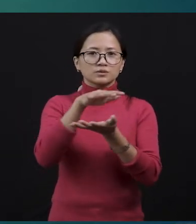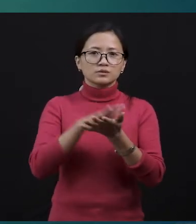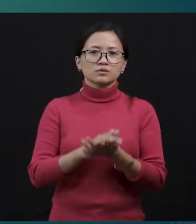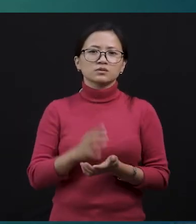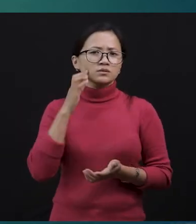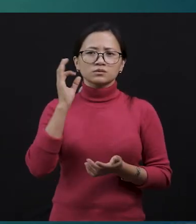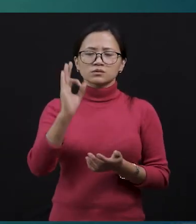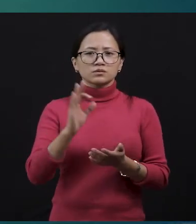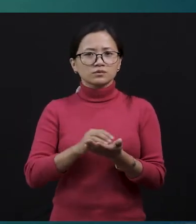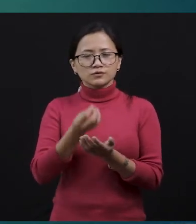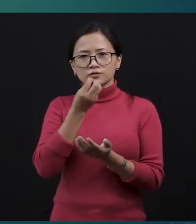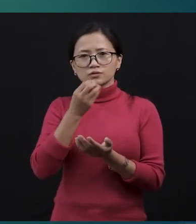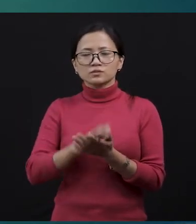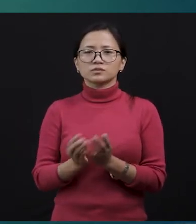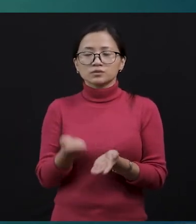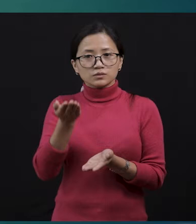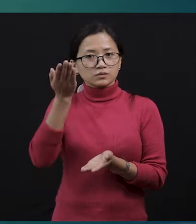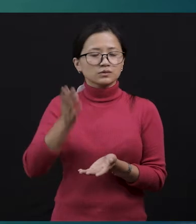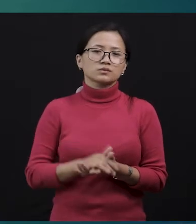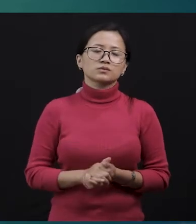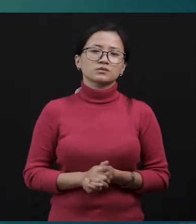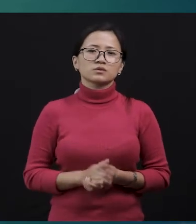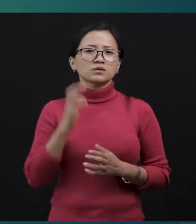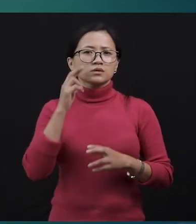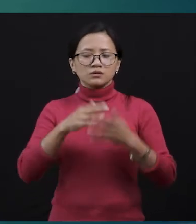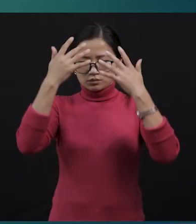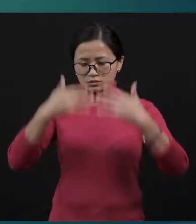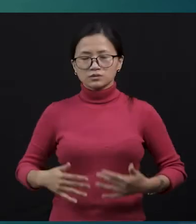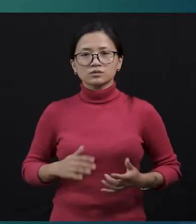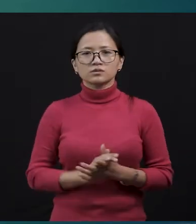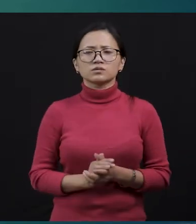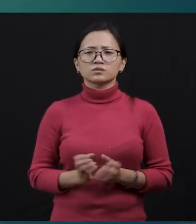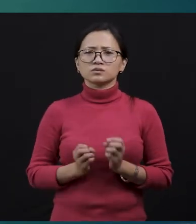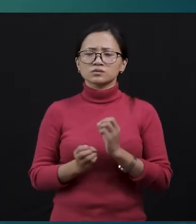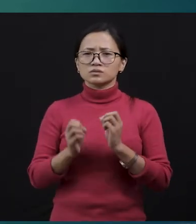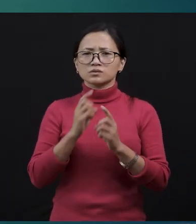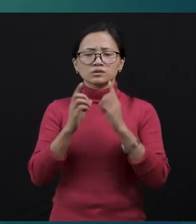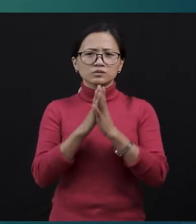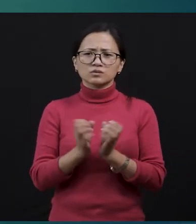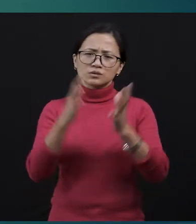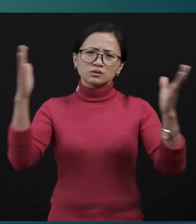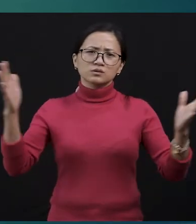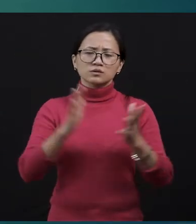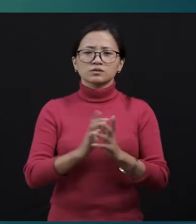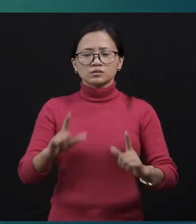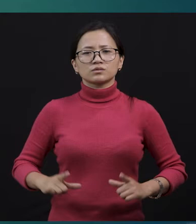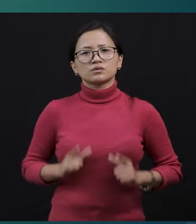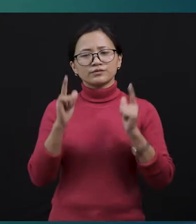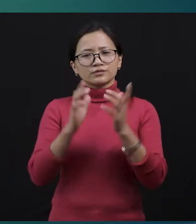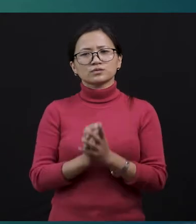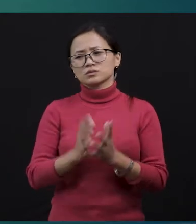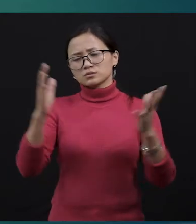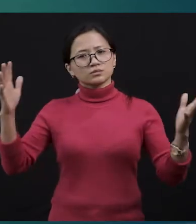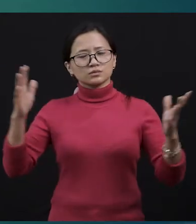it is also important for food growth. If human beings were to live, we talk of so many things that there might be life on space